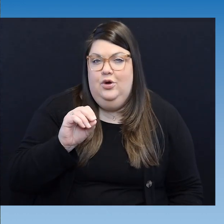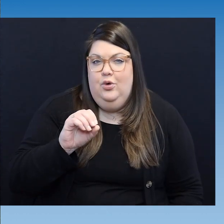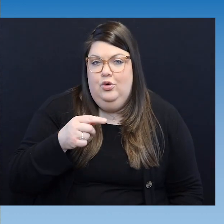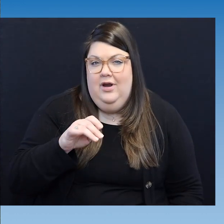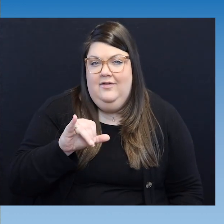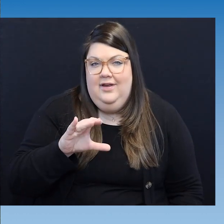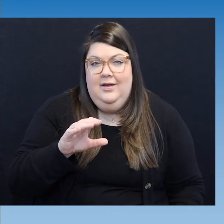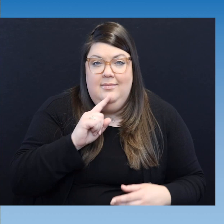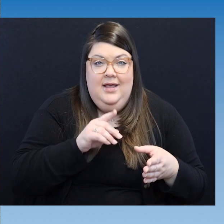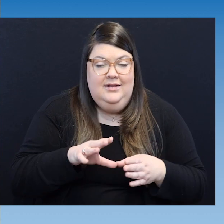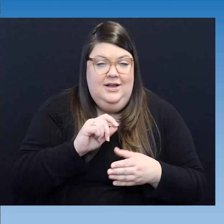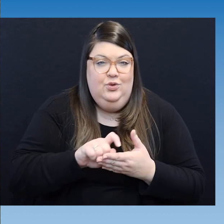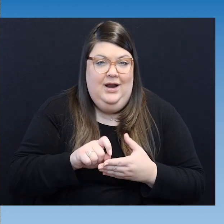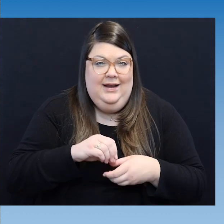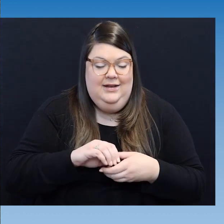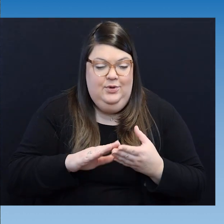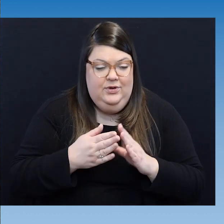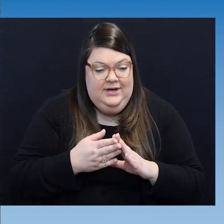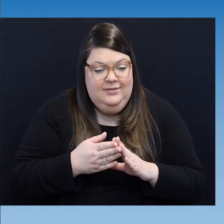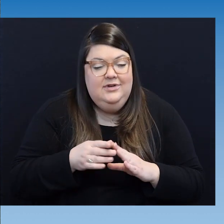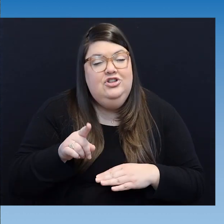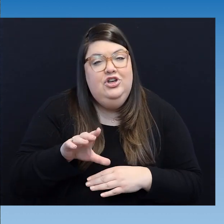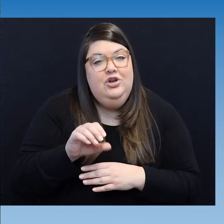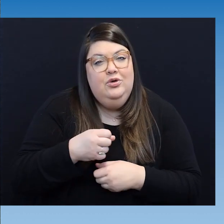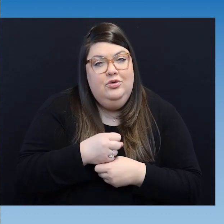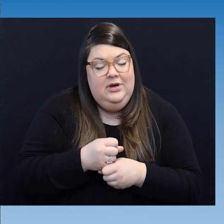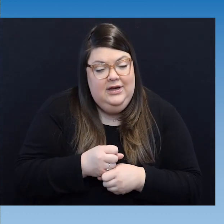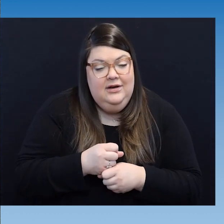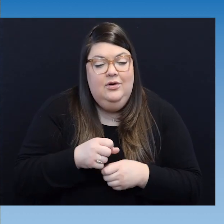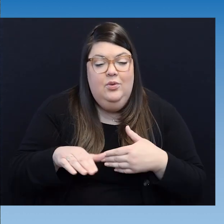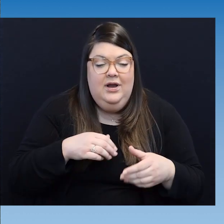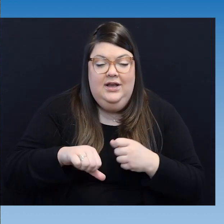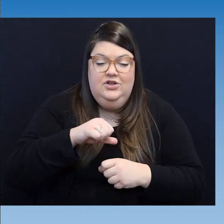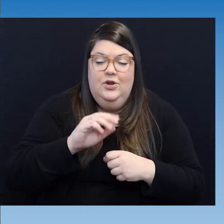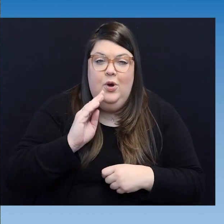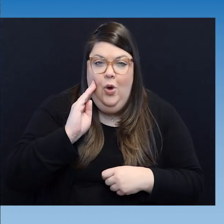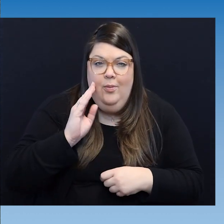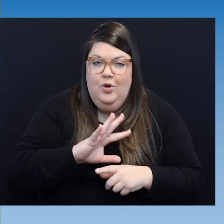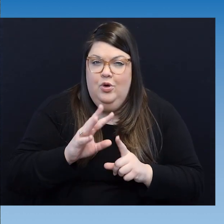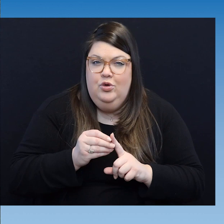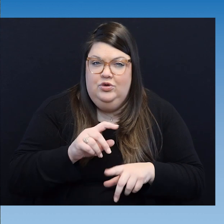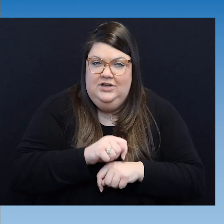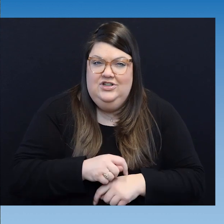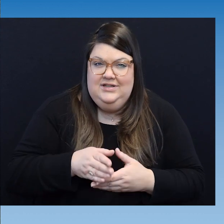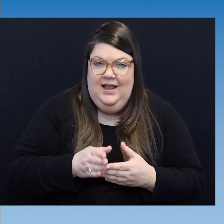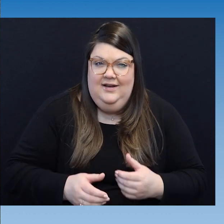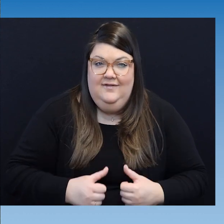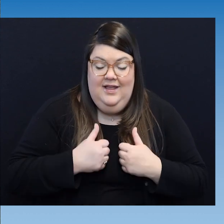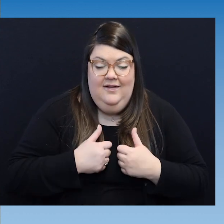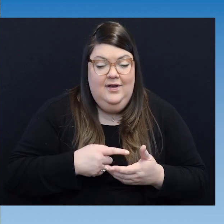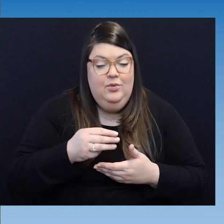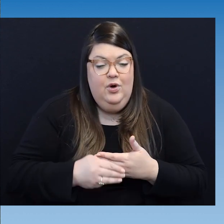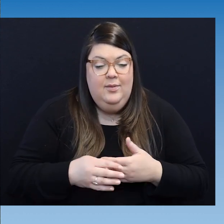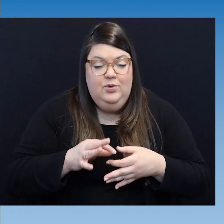methods and writing in community. She co-curated Walking Each Other Home, Cultural Traditions at the End of Life, and programs related to